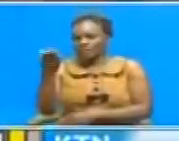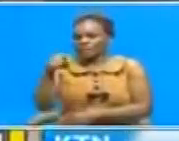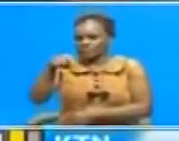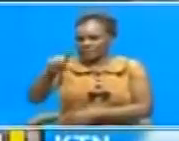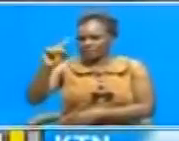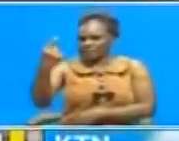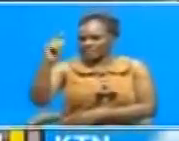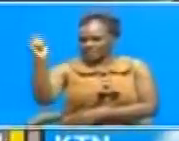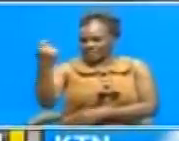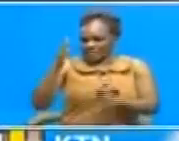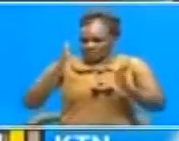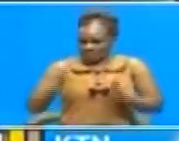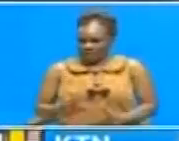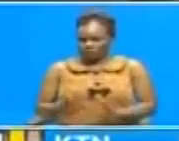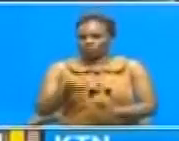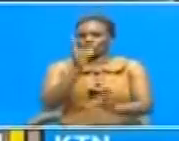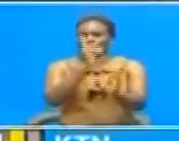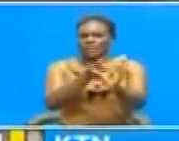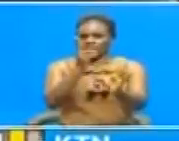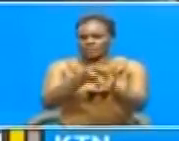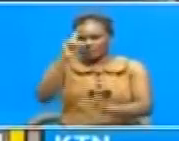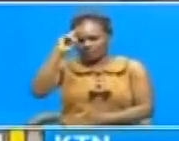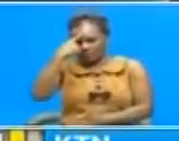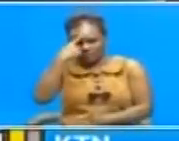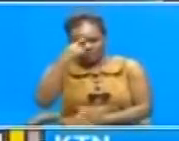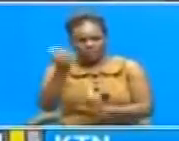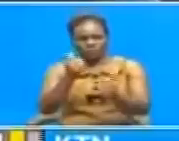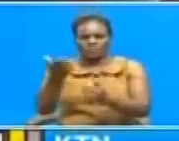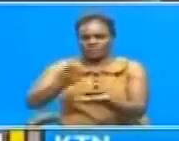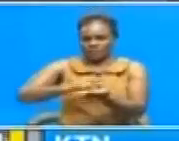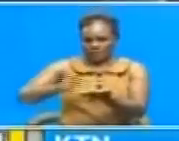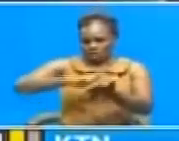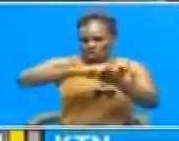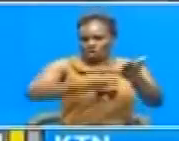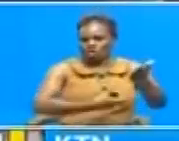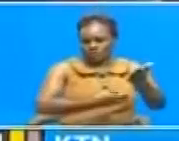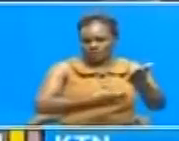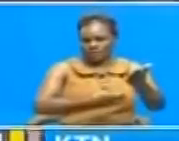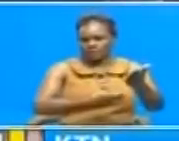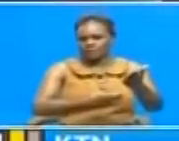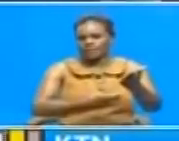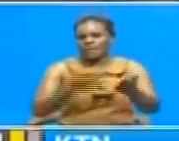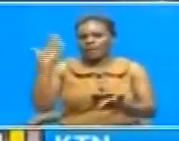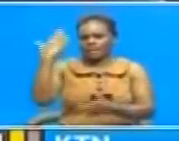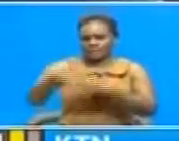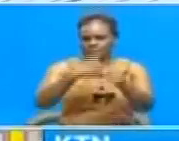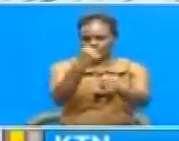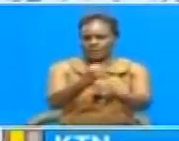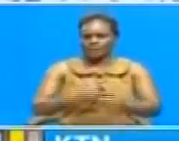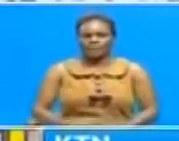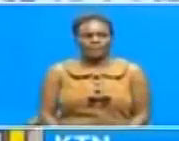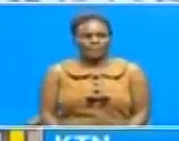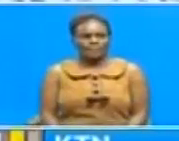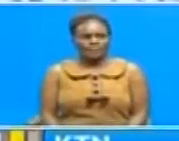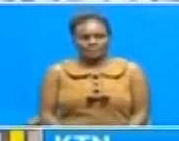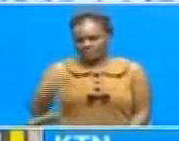was the first Kenyan to play in the Indian Pro Kabaddi League after he signed a contract with Indian side Pune Ripalton last year. The